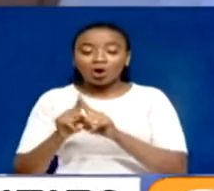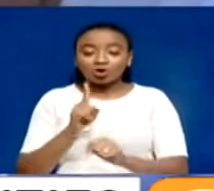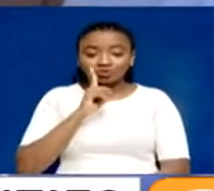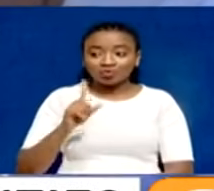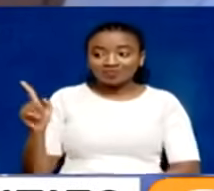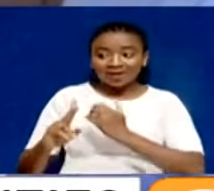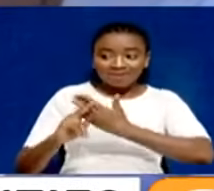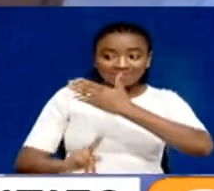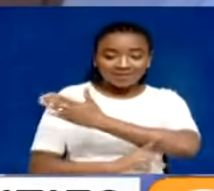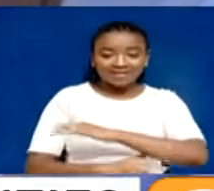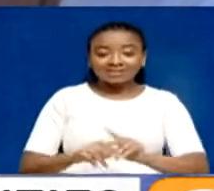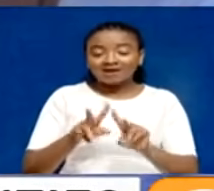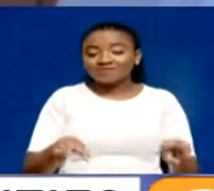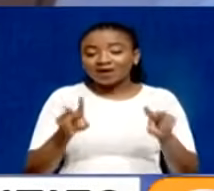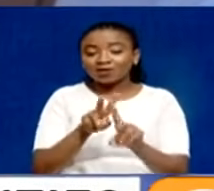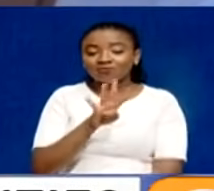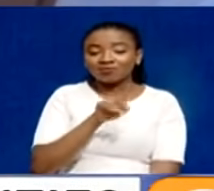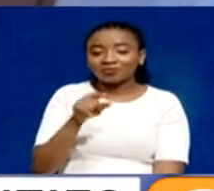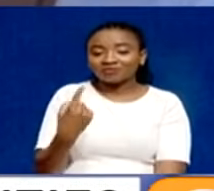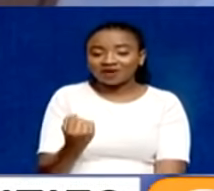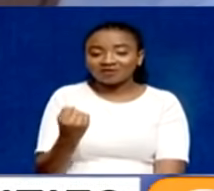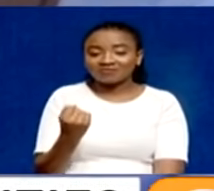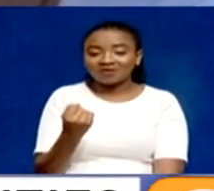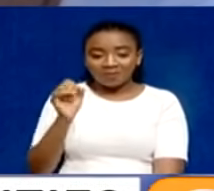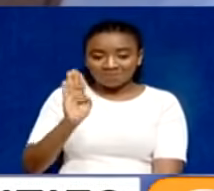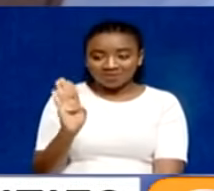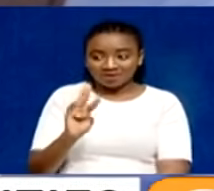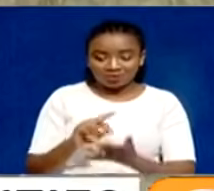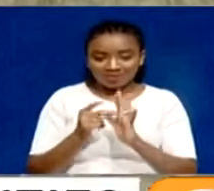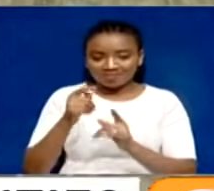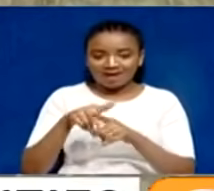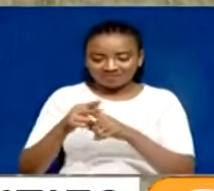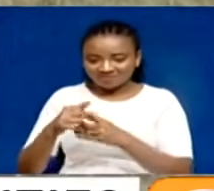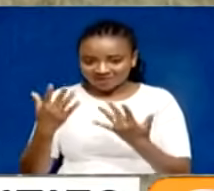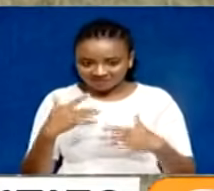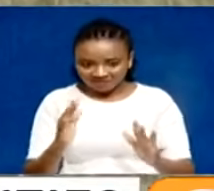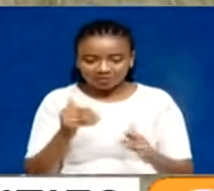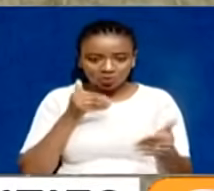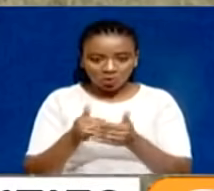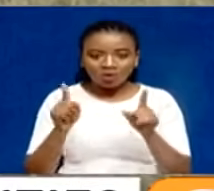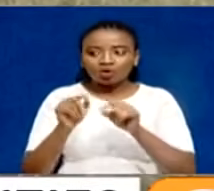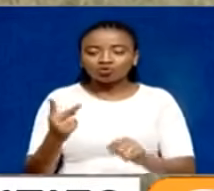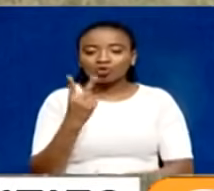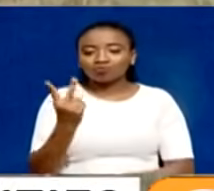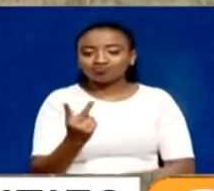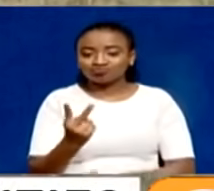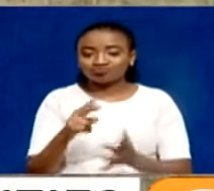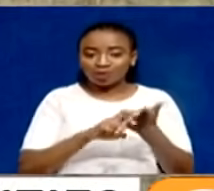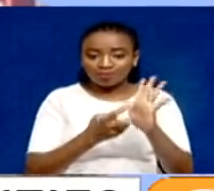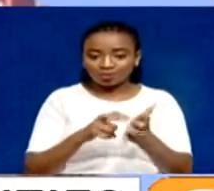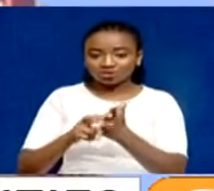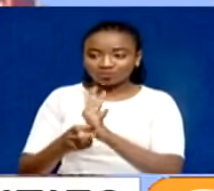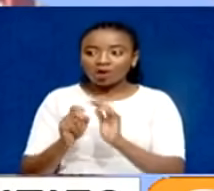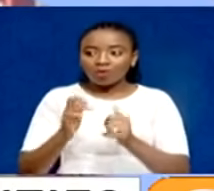4.5 billion shillings. Construction works at Changamwe Interchange are almost complete. The two projects are expected to improve traffic flow